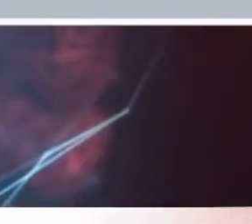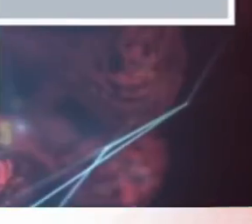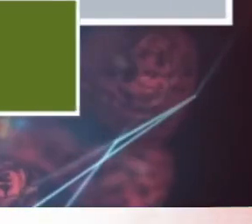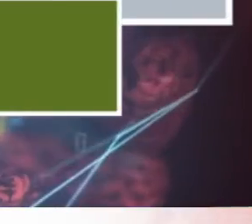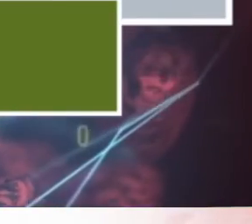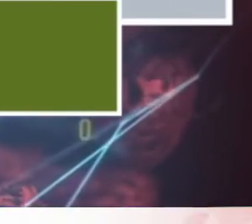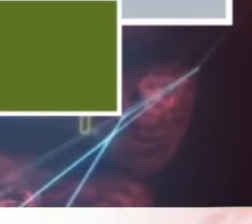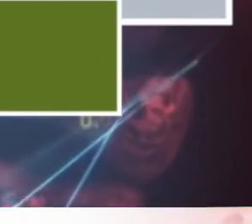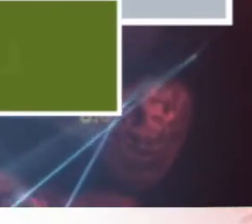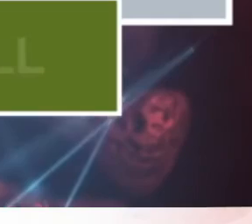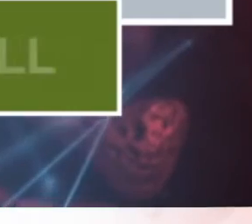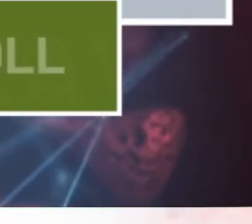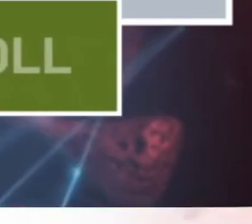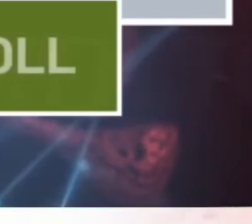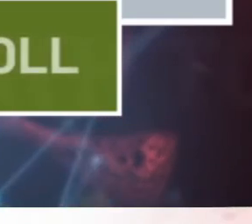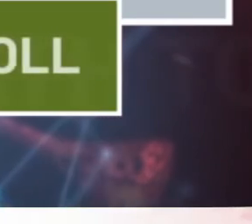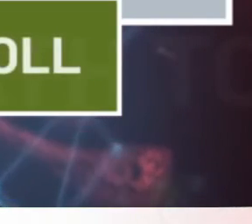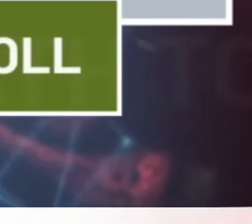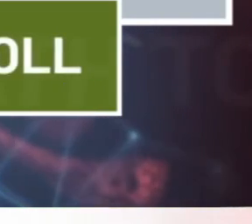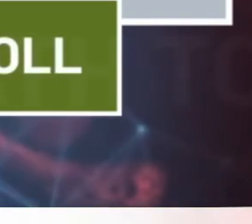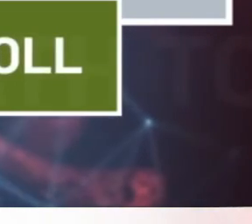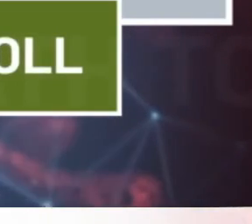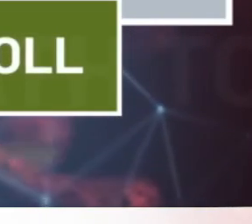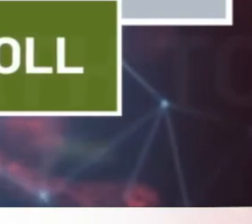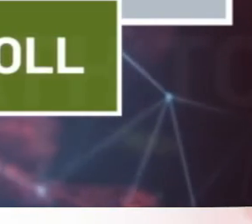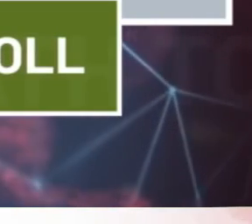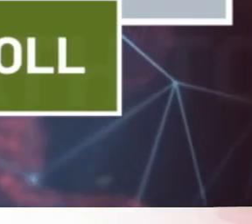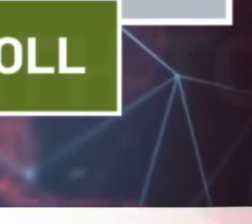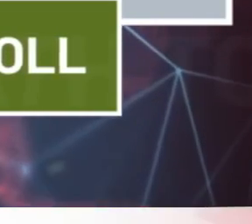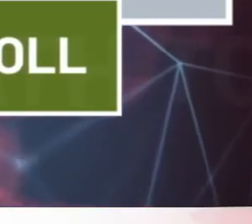recoveries, and 4 COVID-19 related deaths. Zainab Mohammed, TV47.